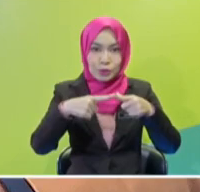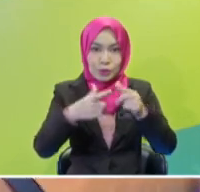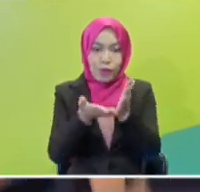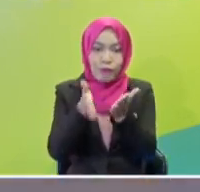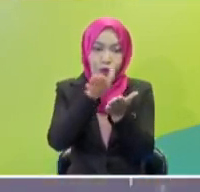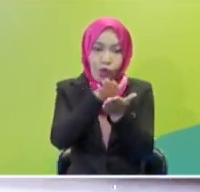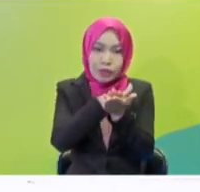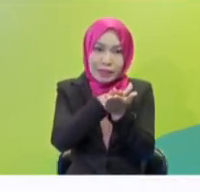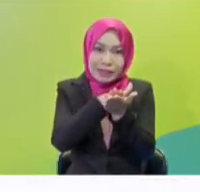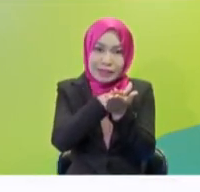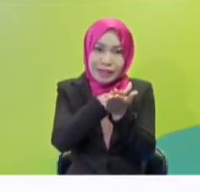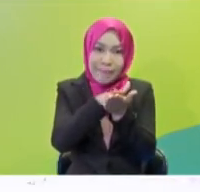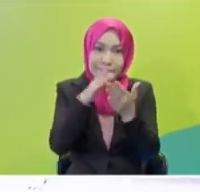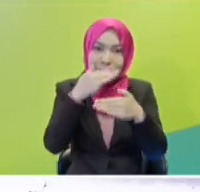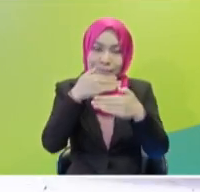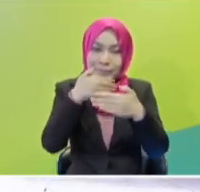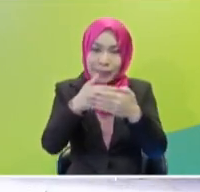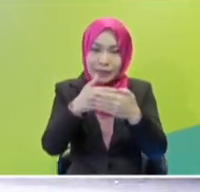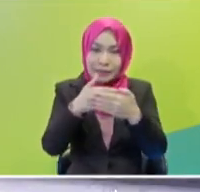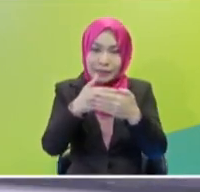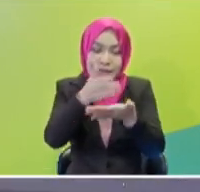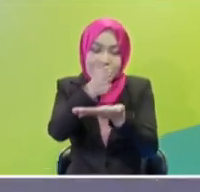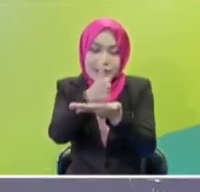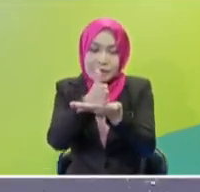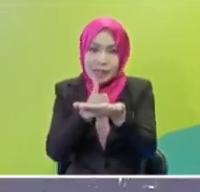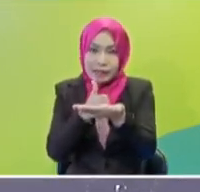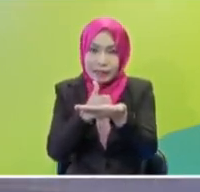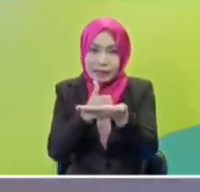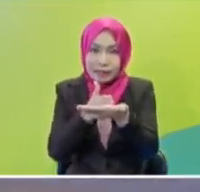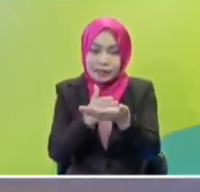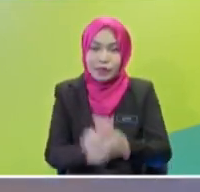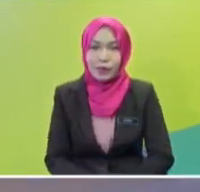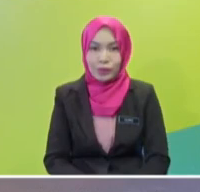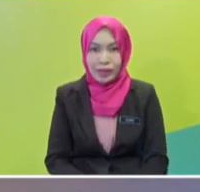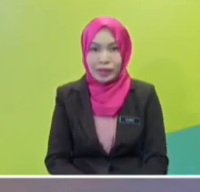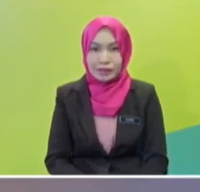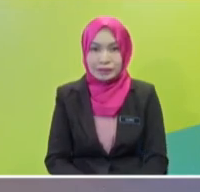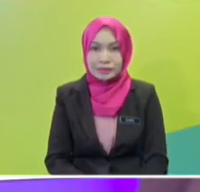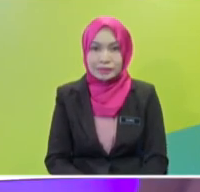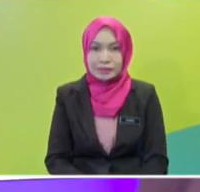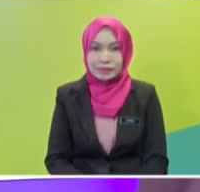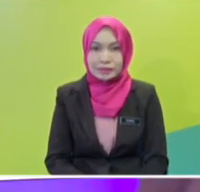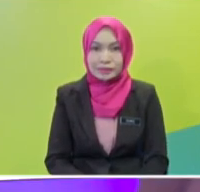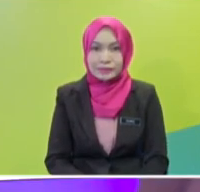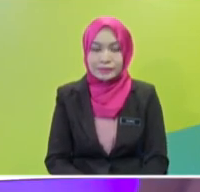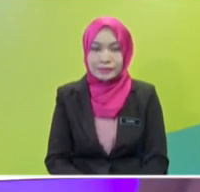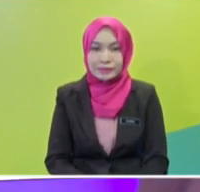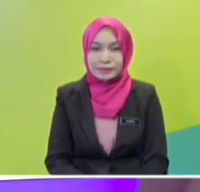the table. Yeah. Here, to the center. Yes, it will be like